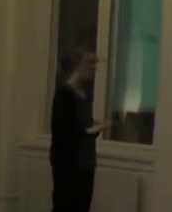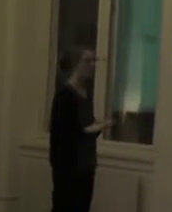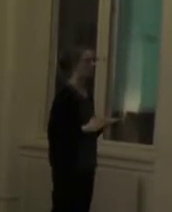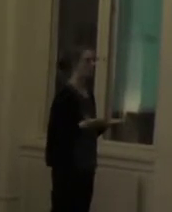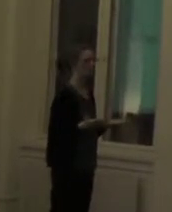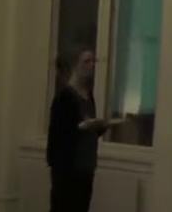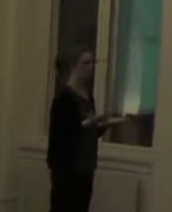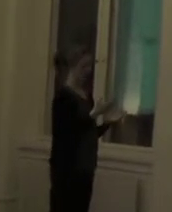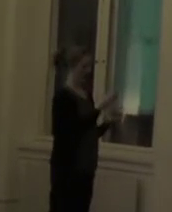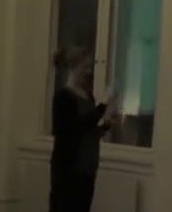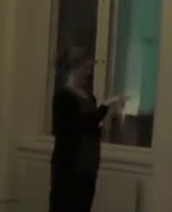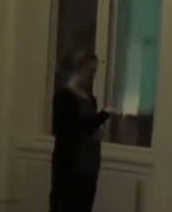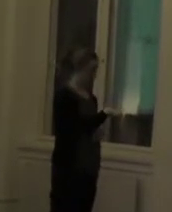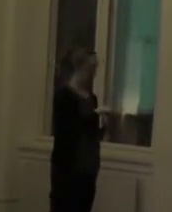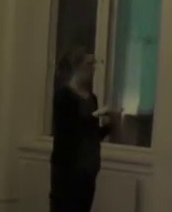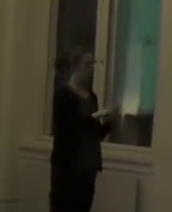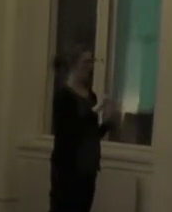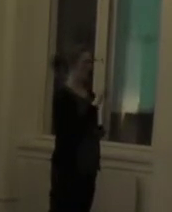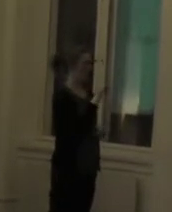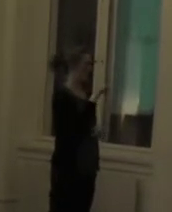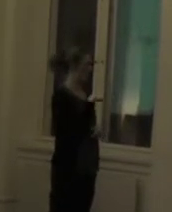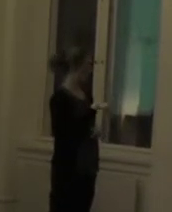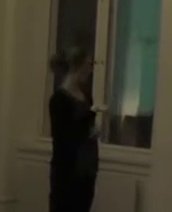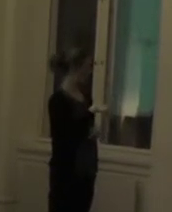the UN or from the IOM.